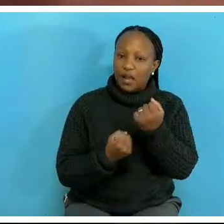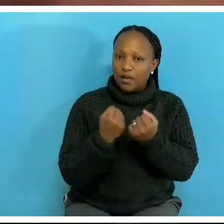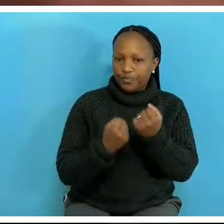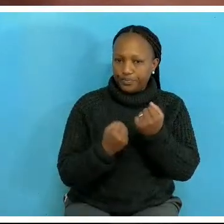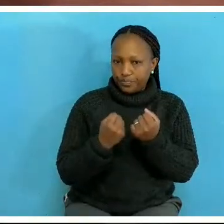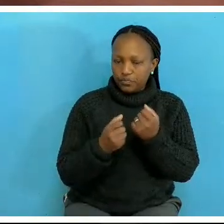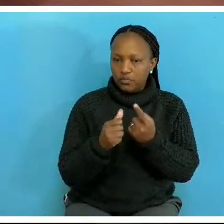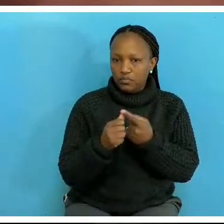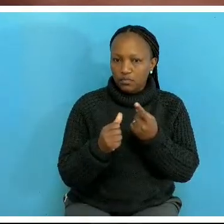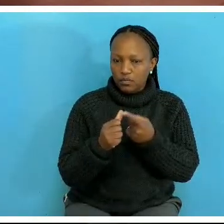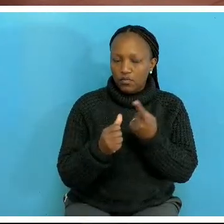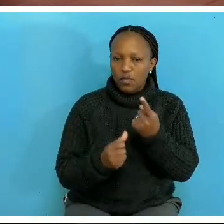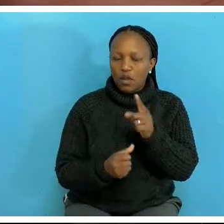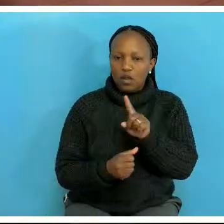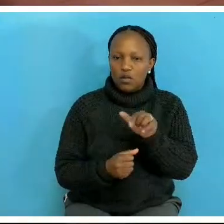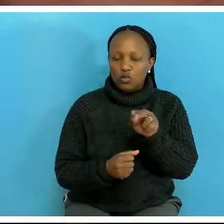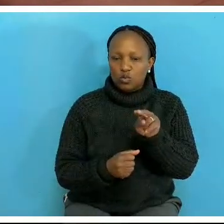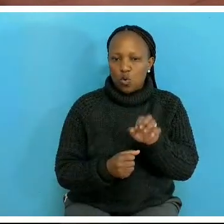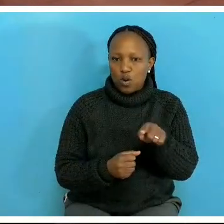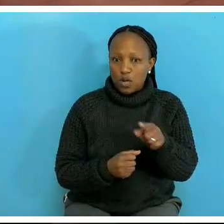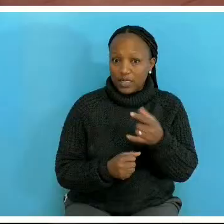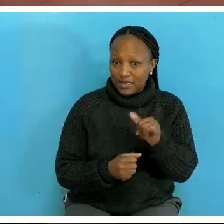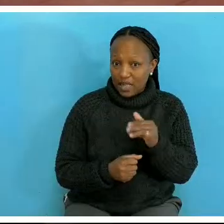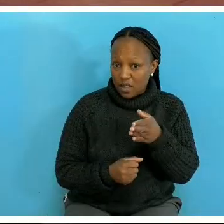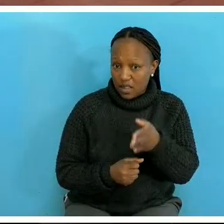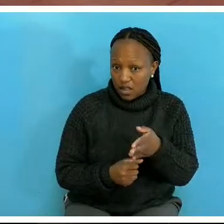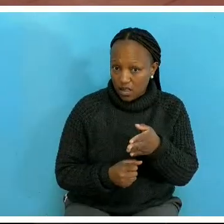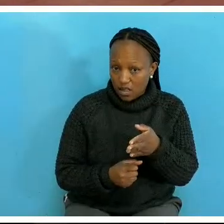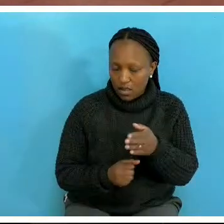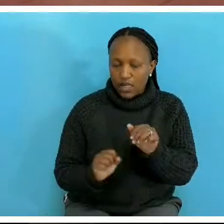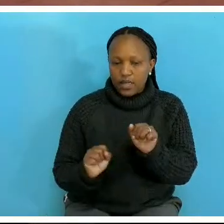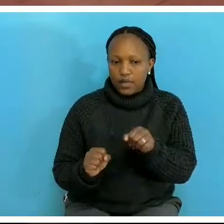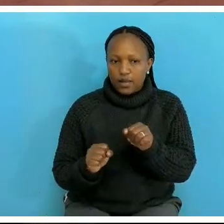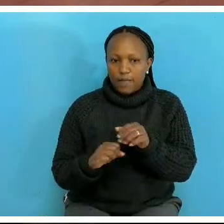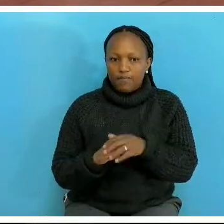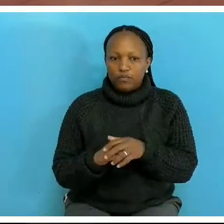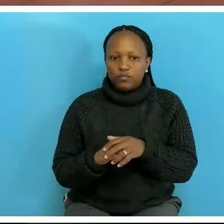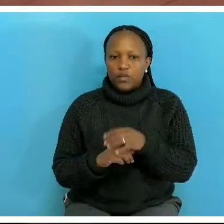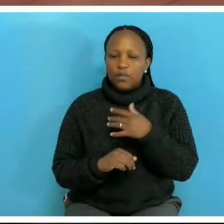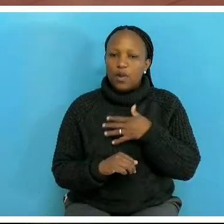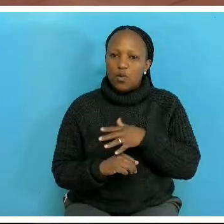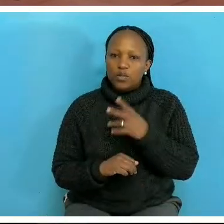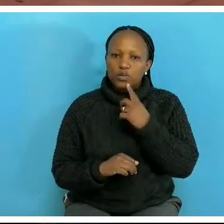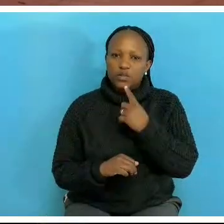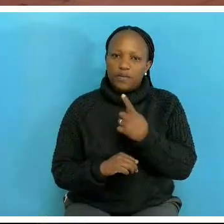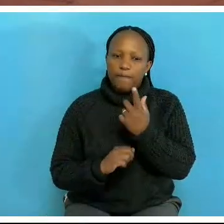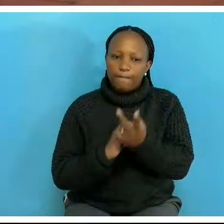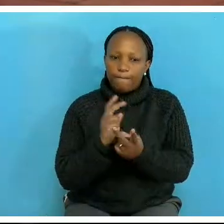Okay. I just want to mention something. I went to Salet.